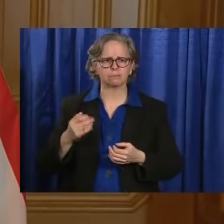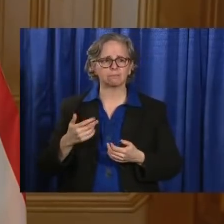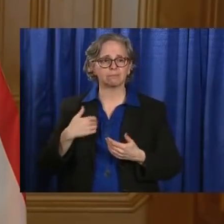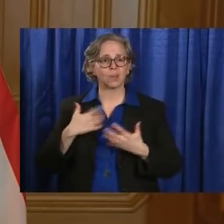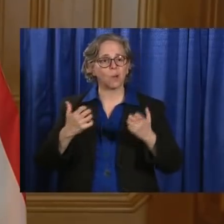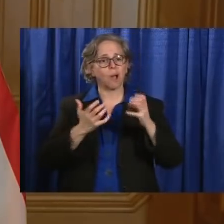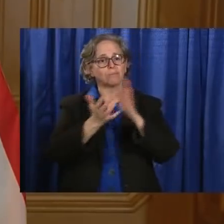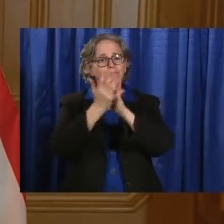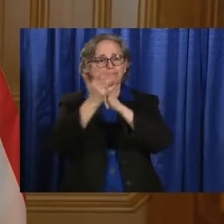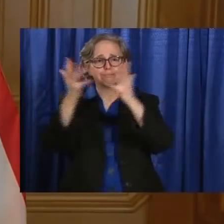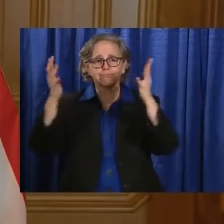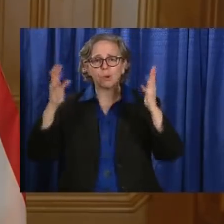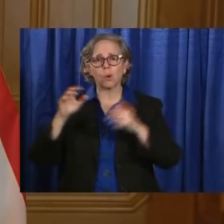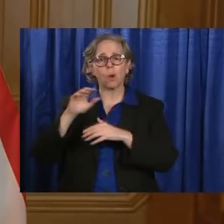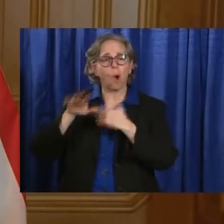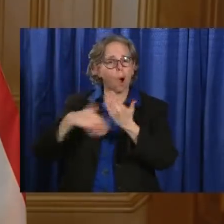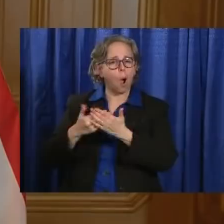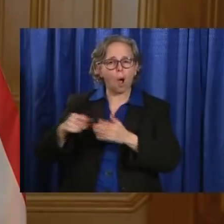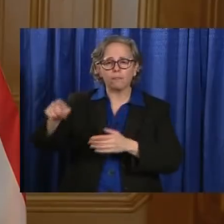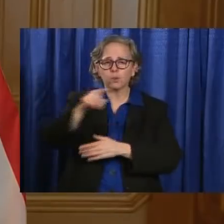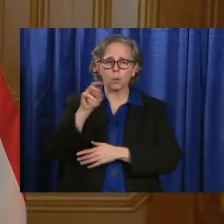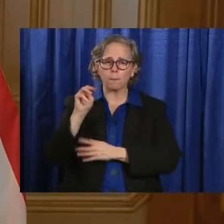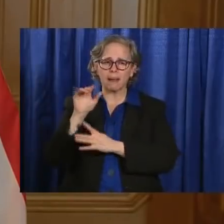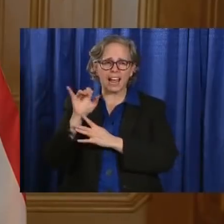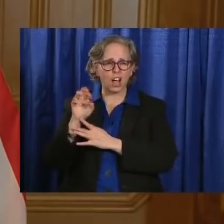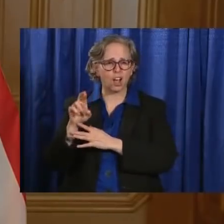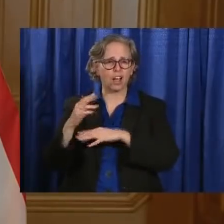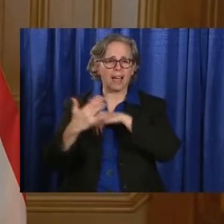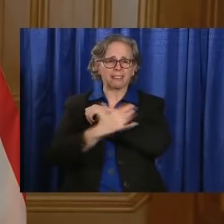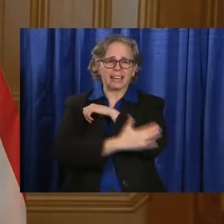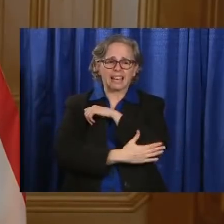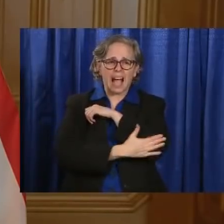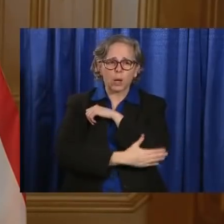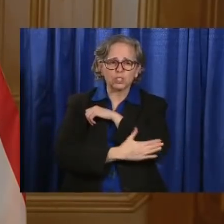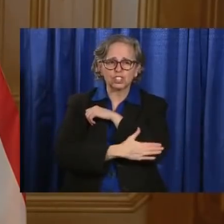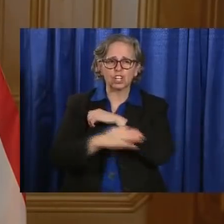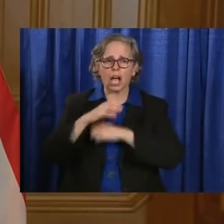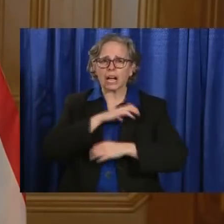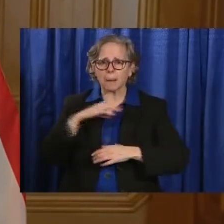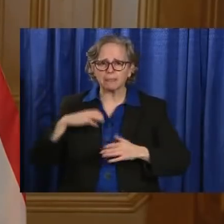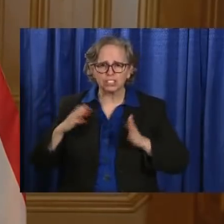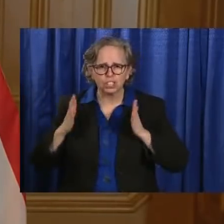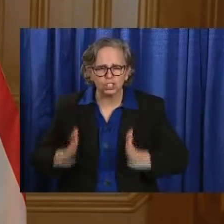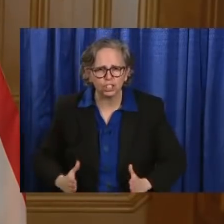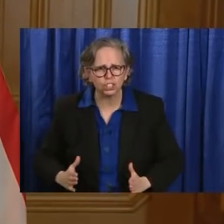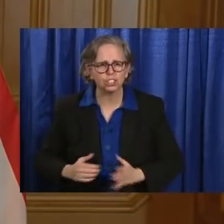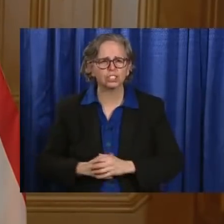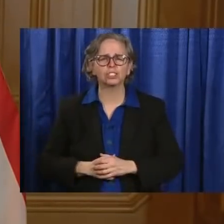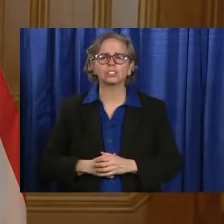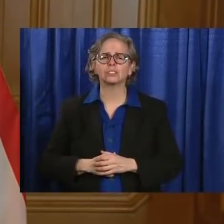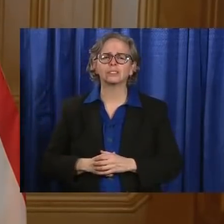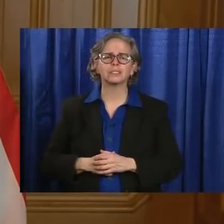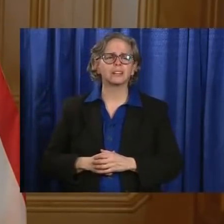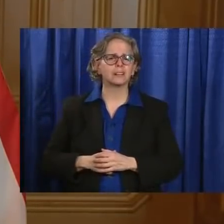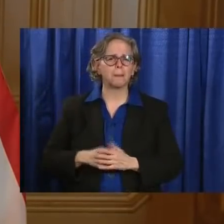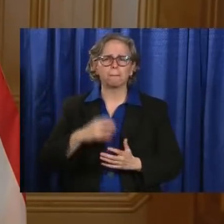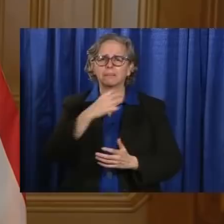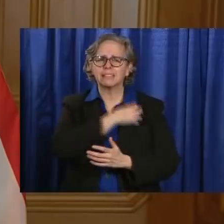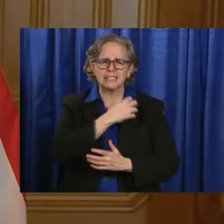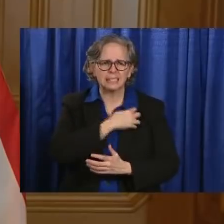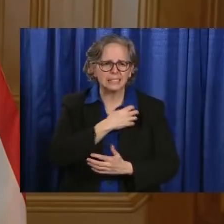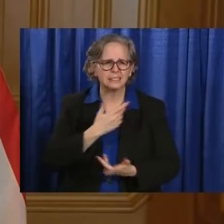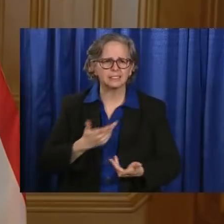mayors, all the county commissioners, mayors throughout the state, police departments,